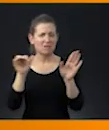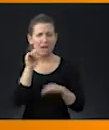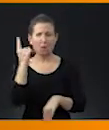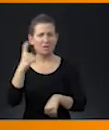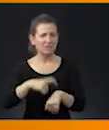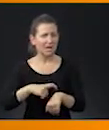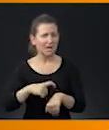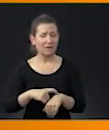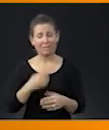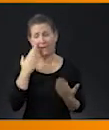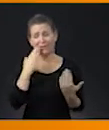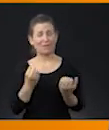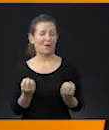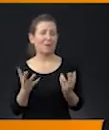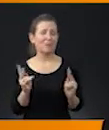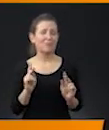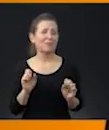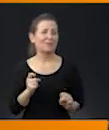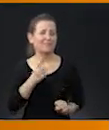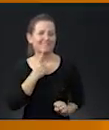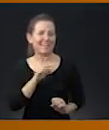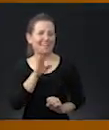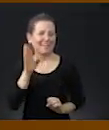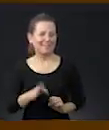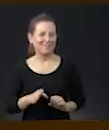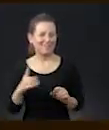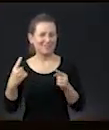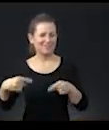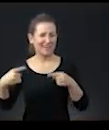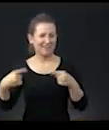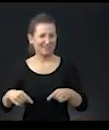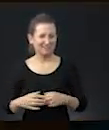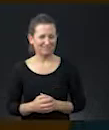And I don't know how many people can say that.